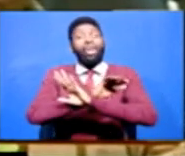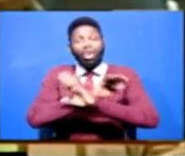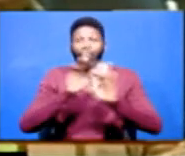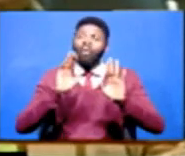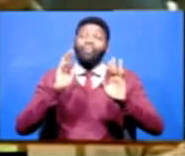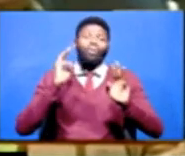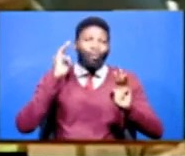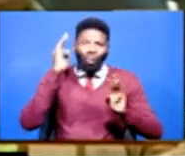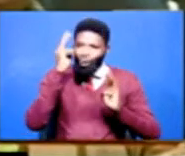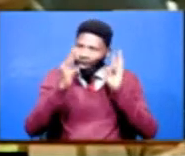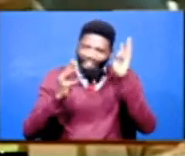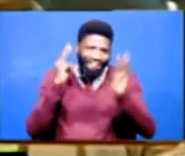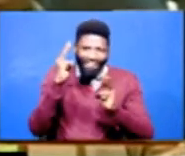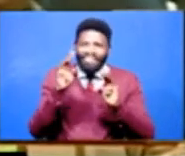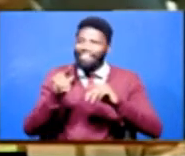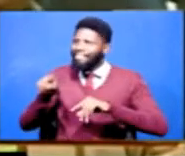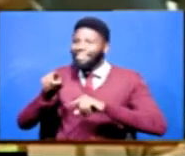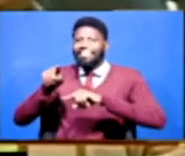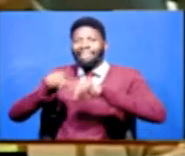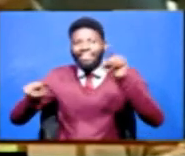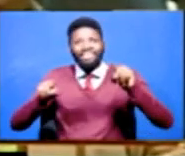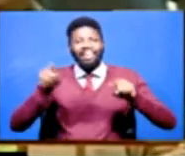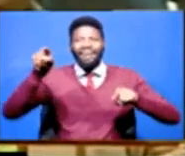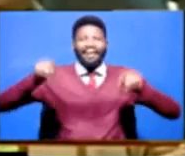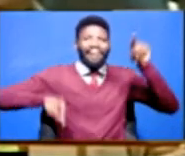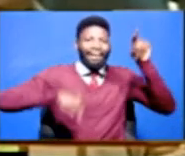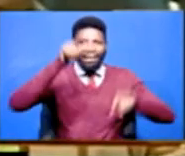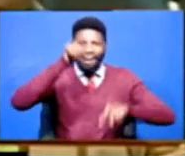the differences we are seeing on the media